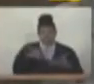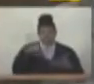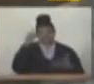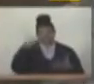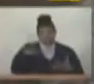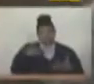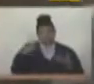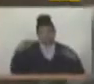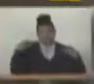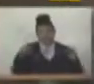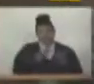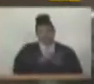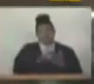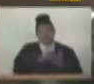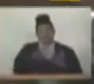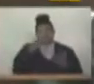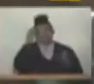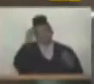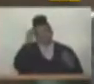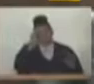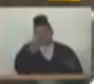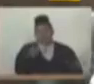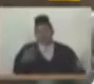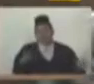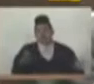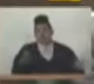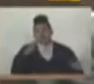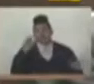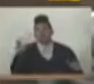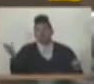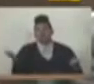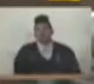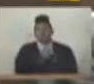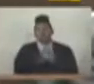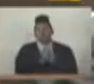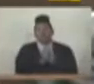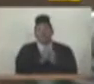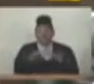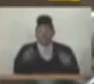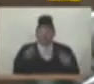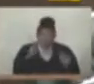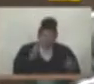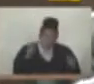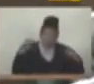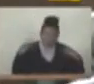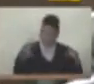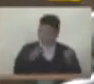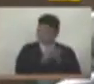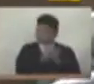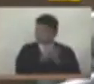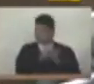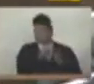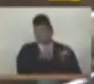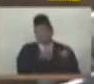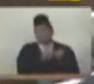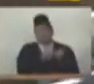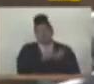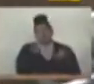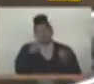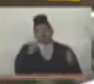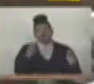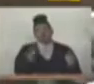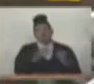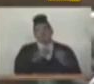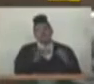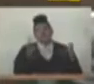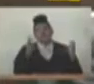of information already there. Let us put it together and let us look at health financing and once and for all deal with